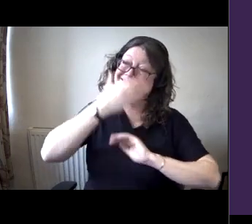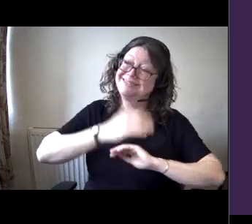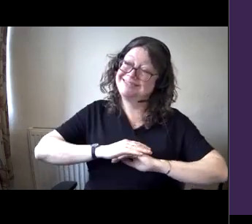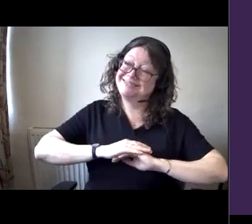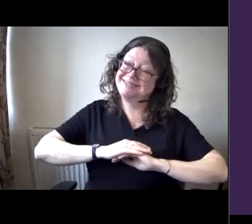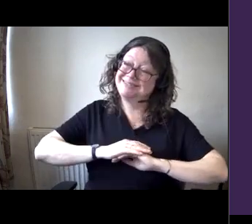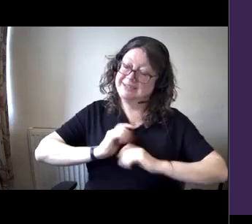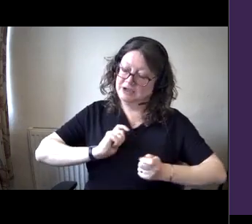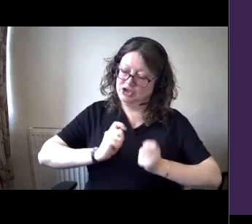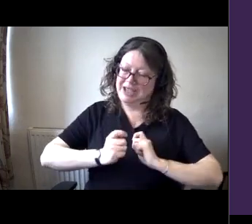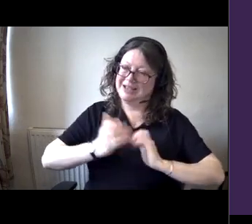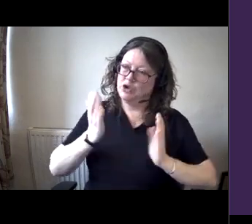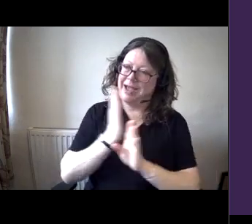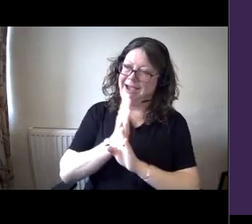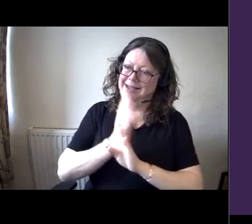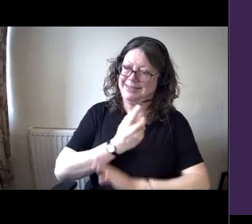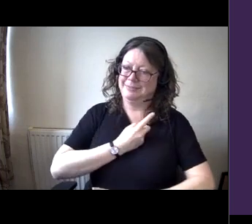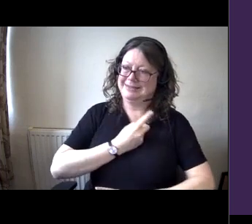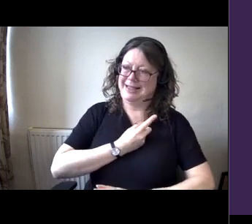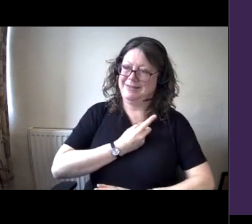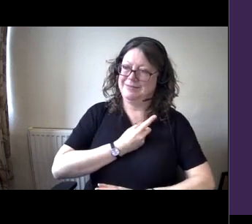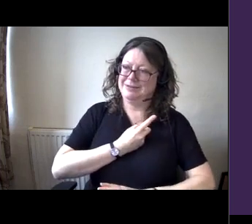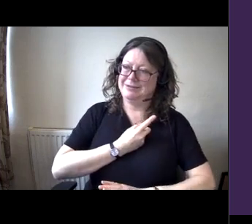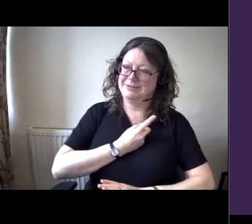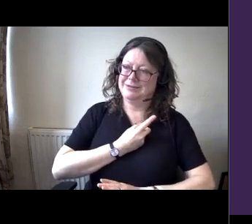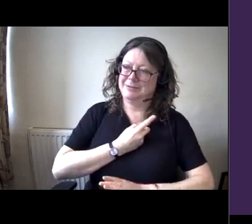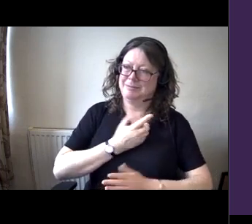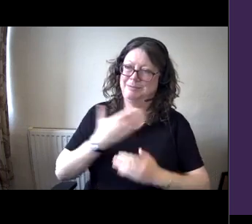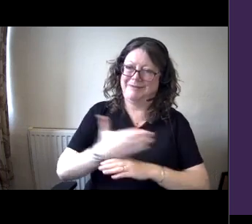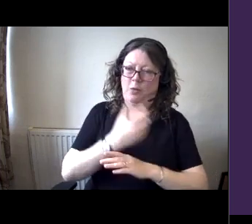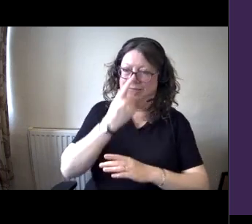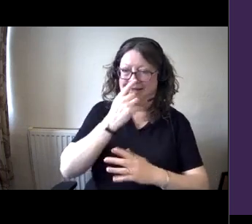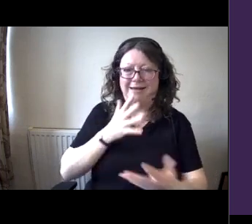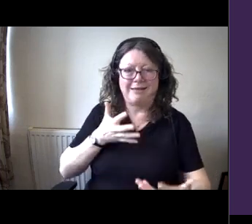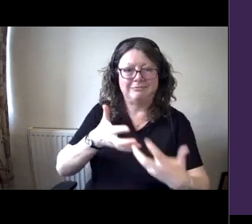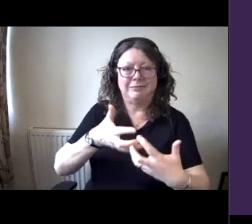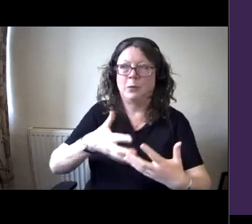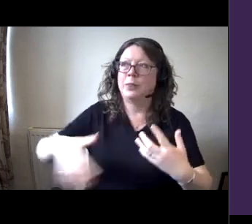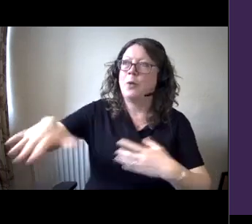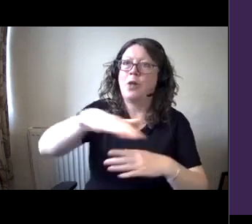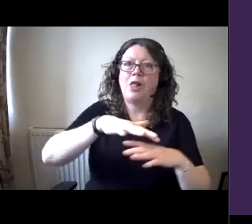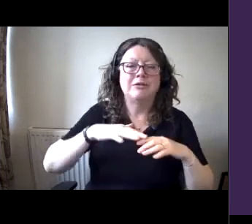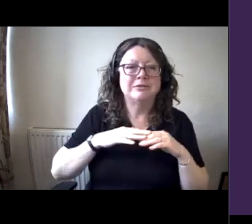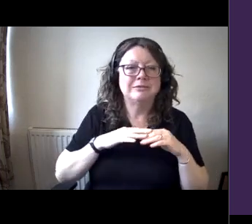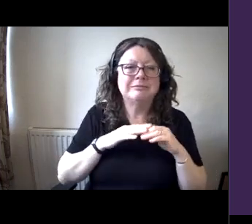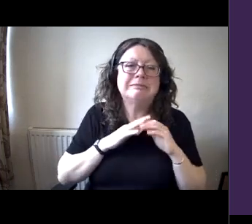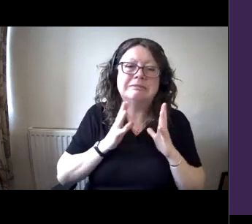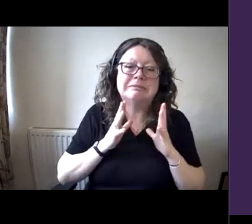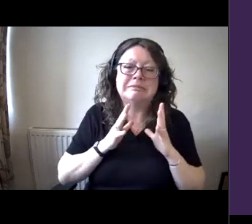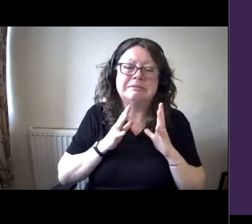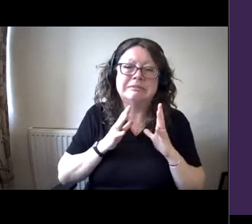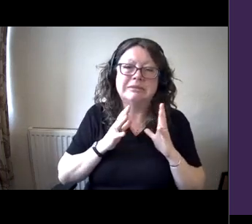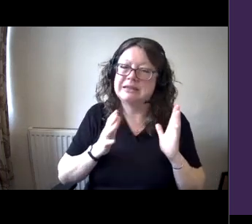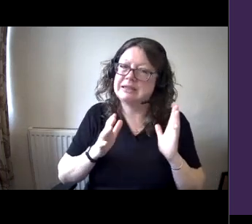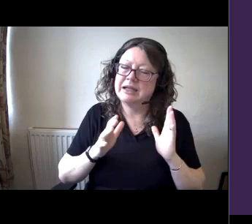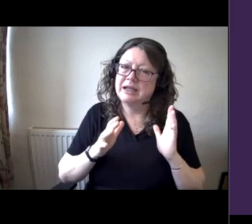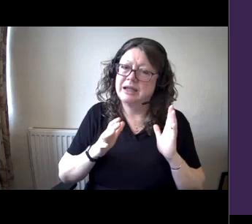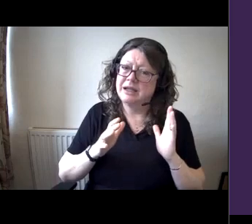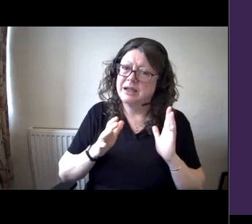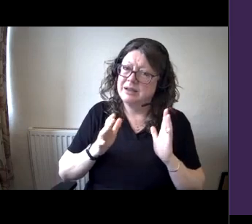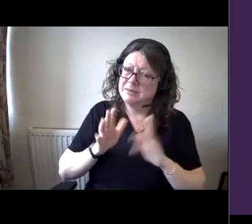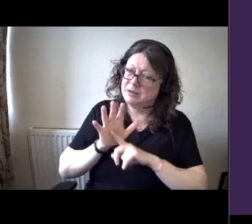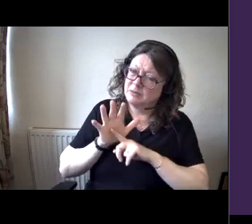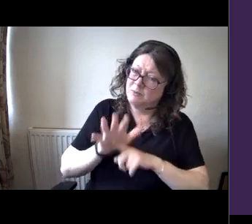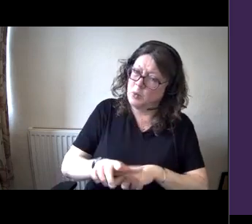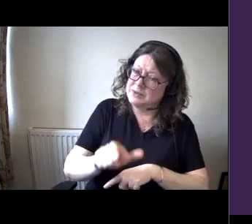the world, that they need to be uncomfortable in order to make other people uncomfortable, and they